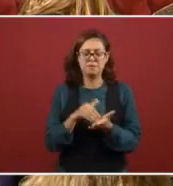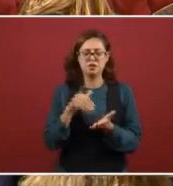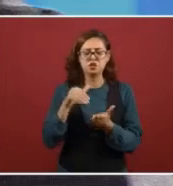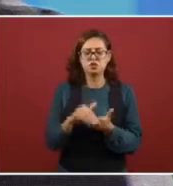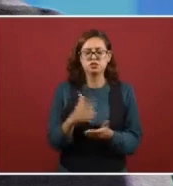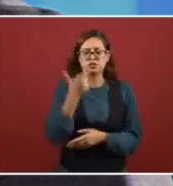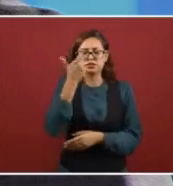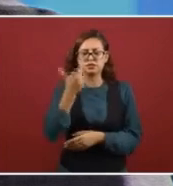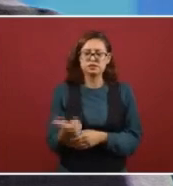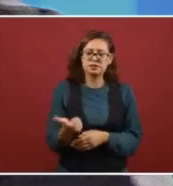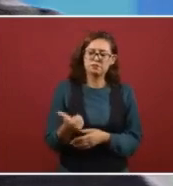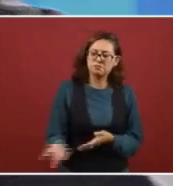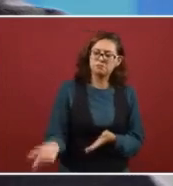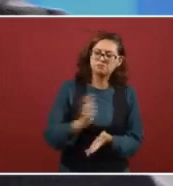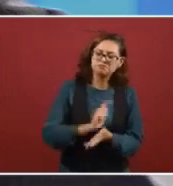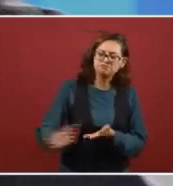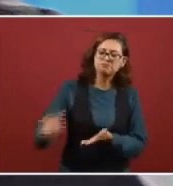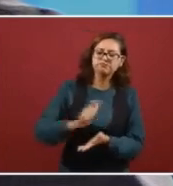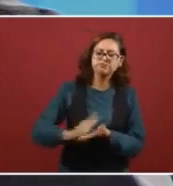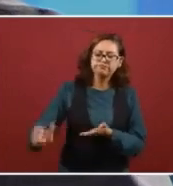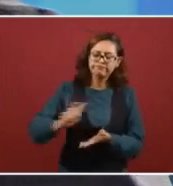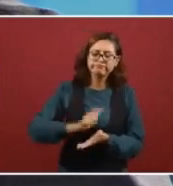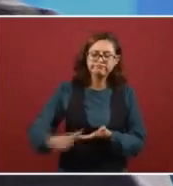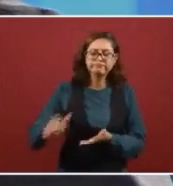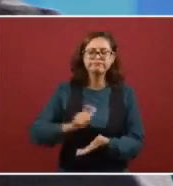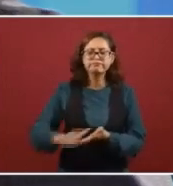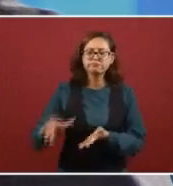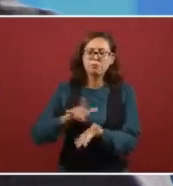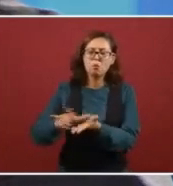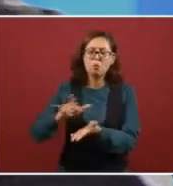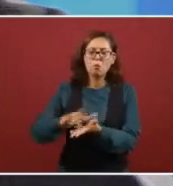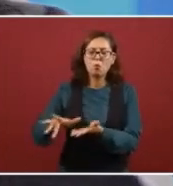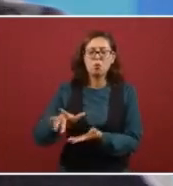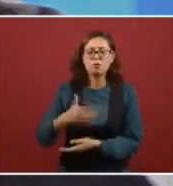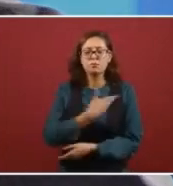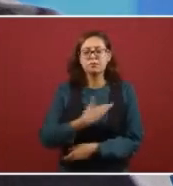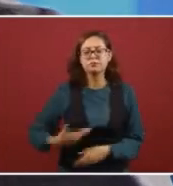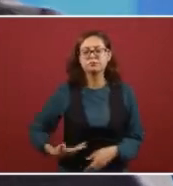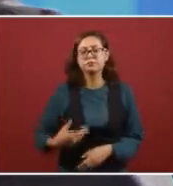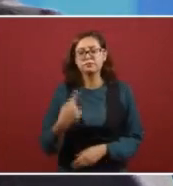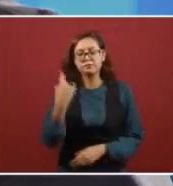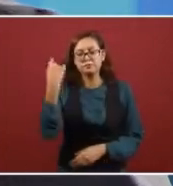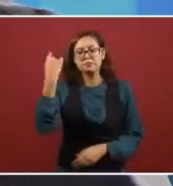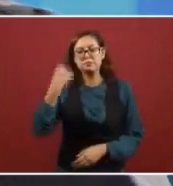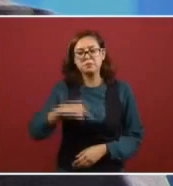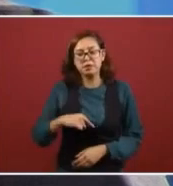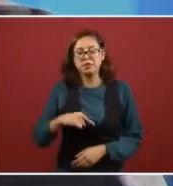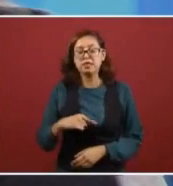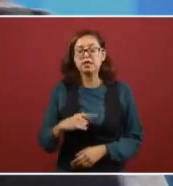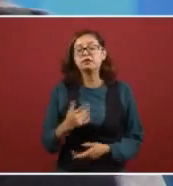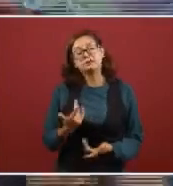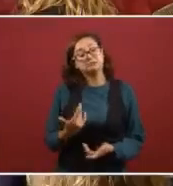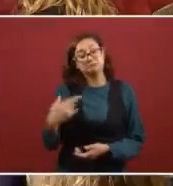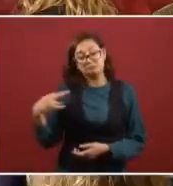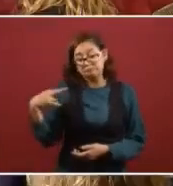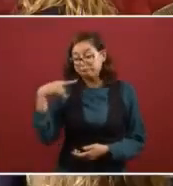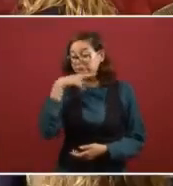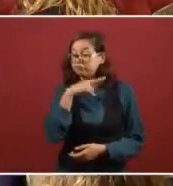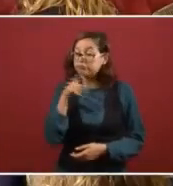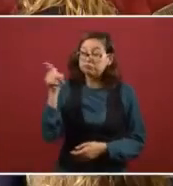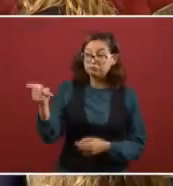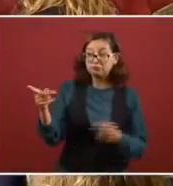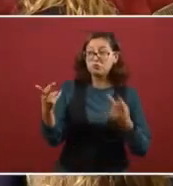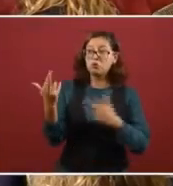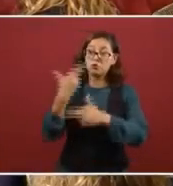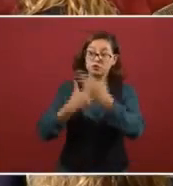100 million pesos are going to be destined for the use of that, to give the support